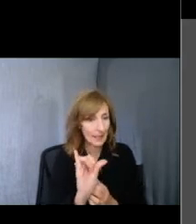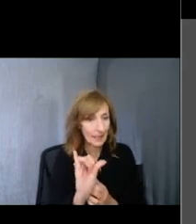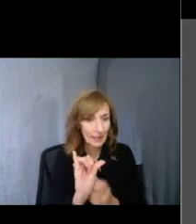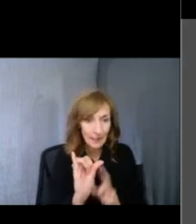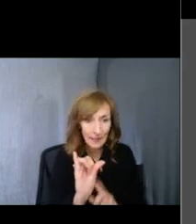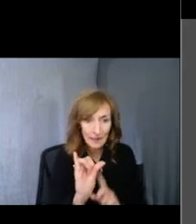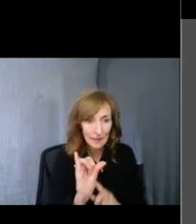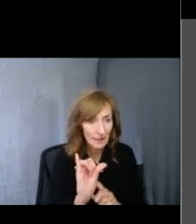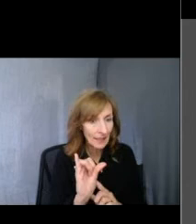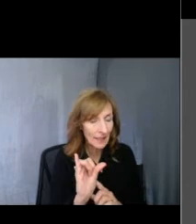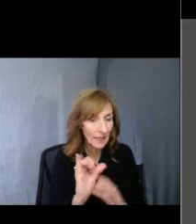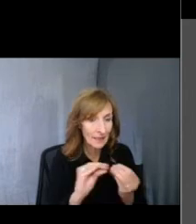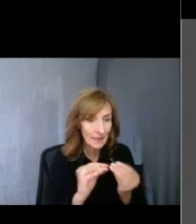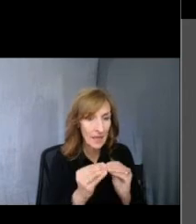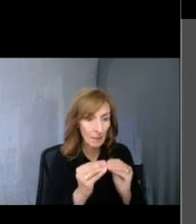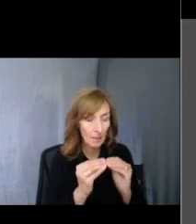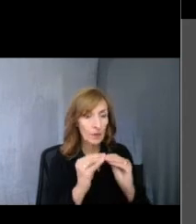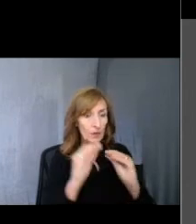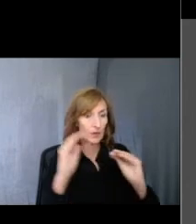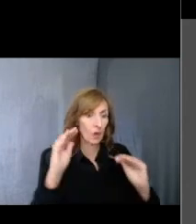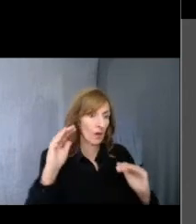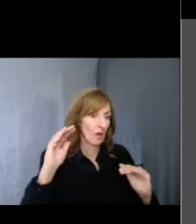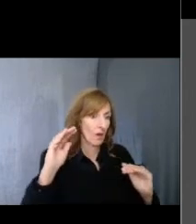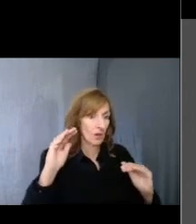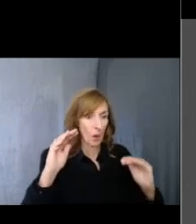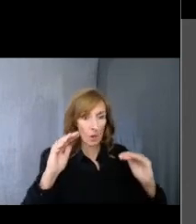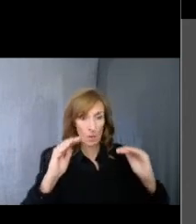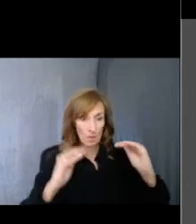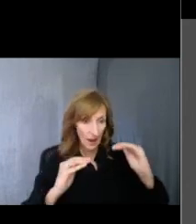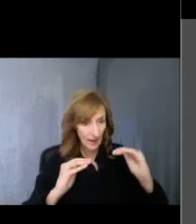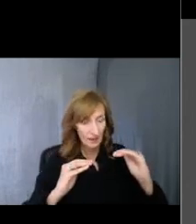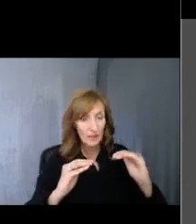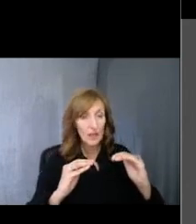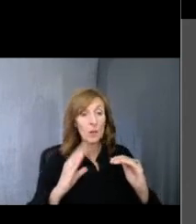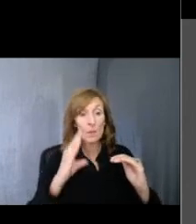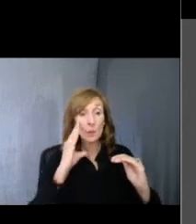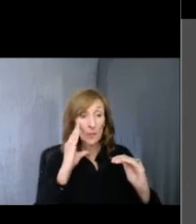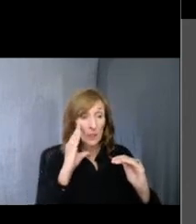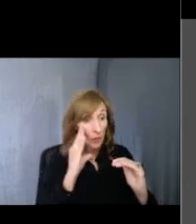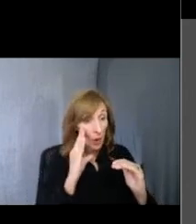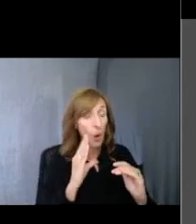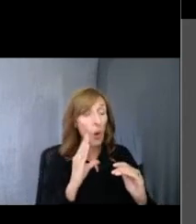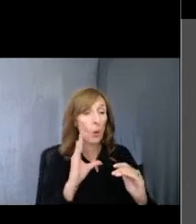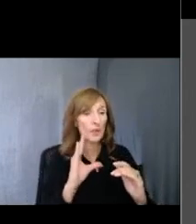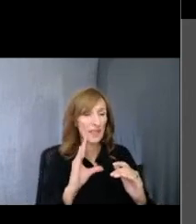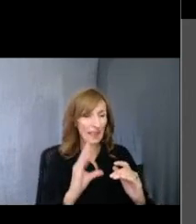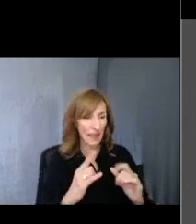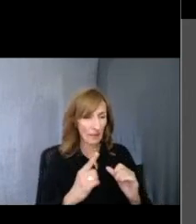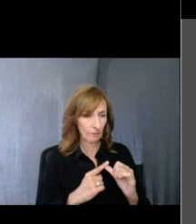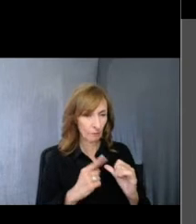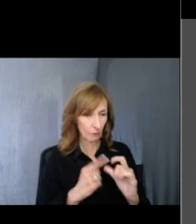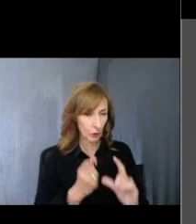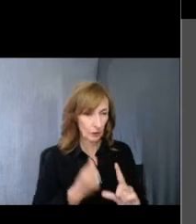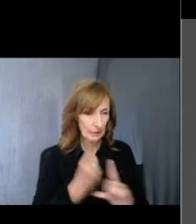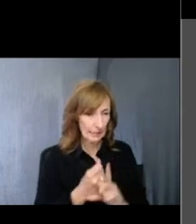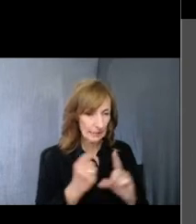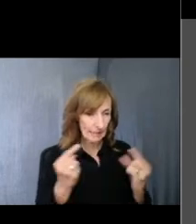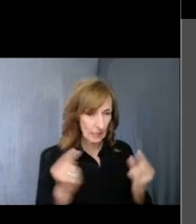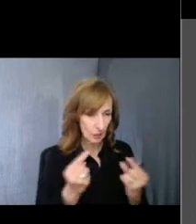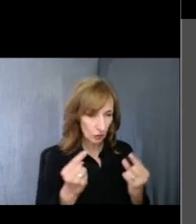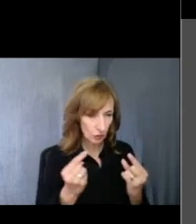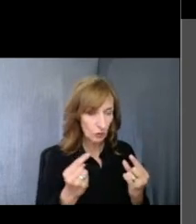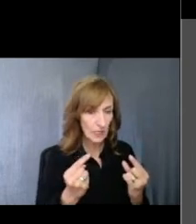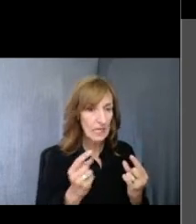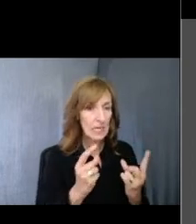we now know that they may have an insult that can then slowly progress over time. We know that inflammation, so recurrent urinary